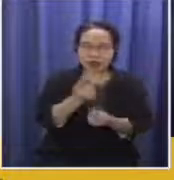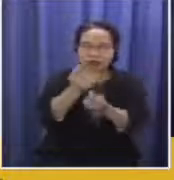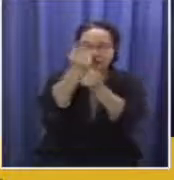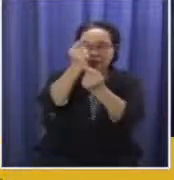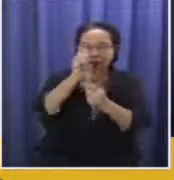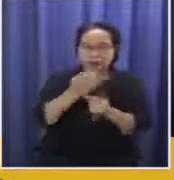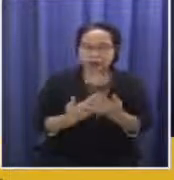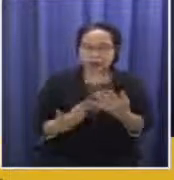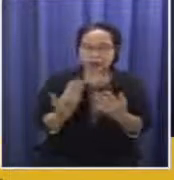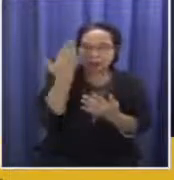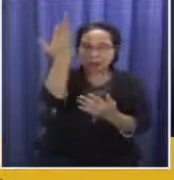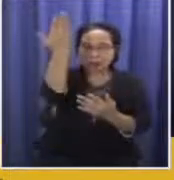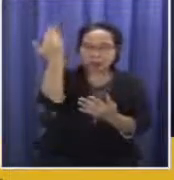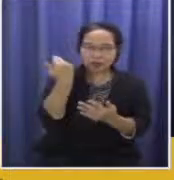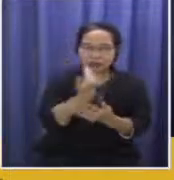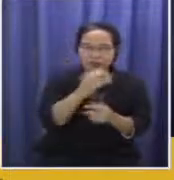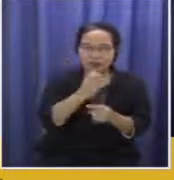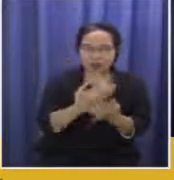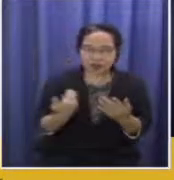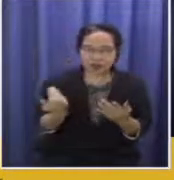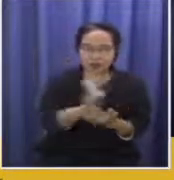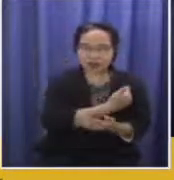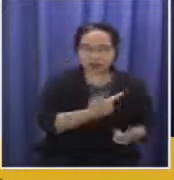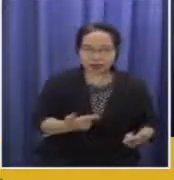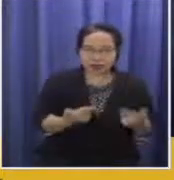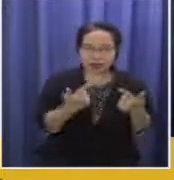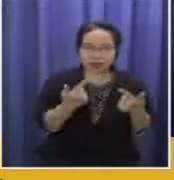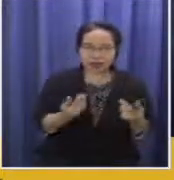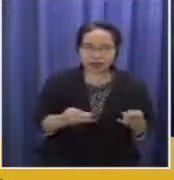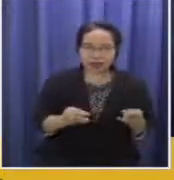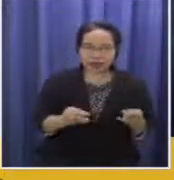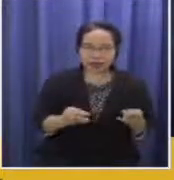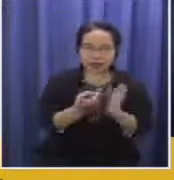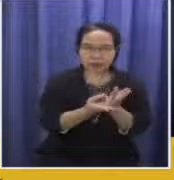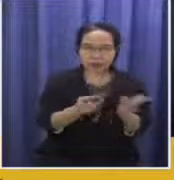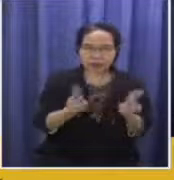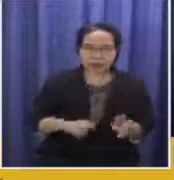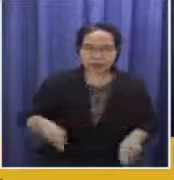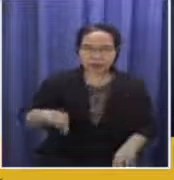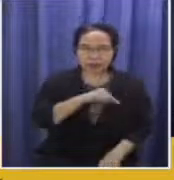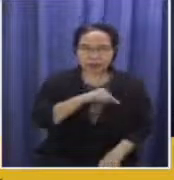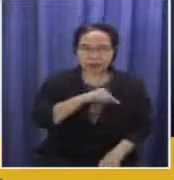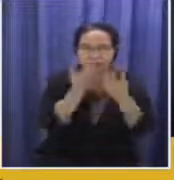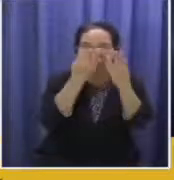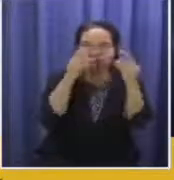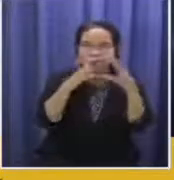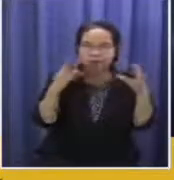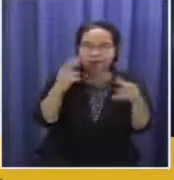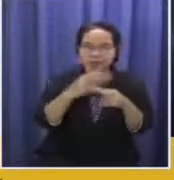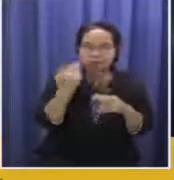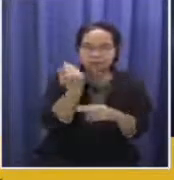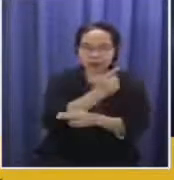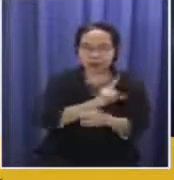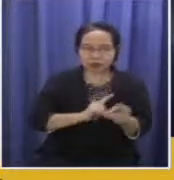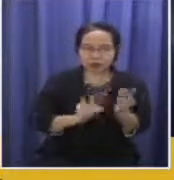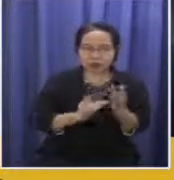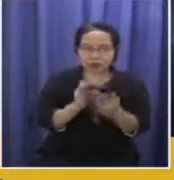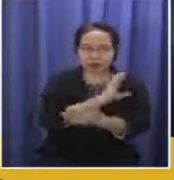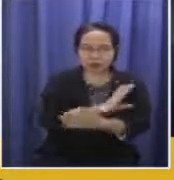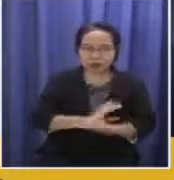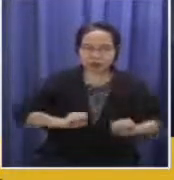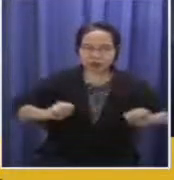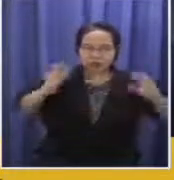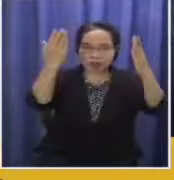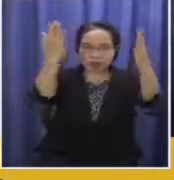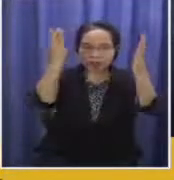We are entrusting to you everything in our lives. May your will happen to us. Thank you very much. In the name of